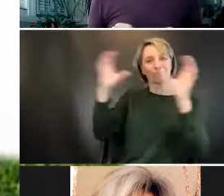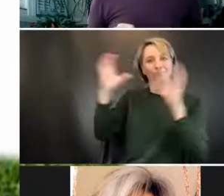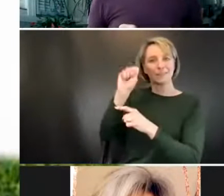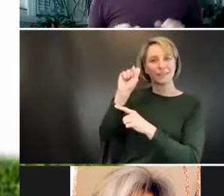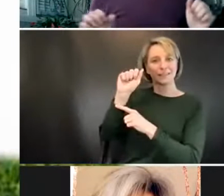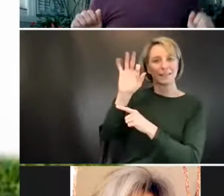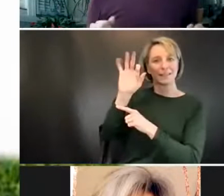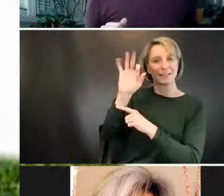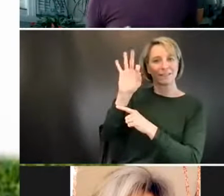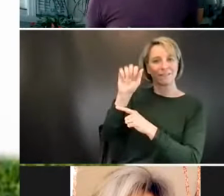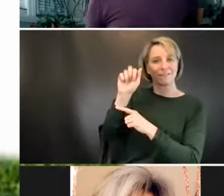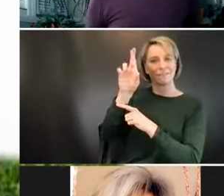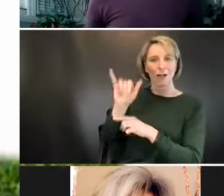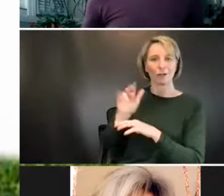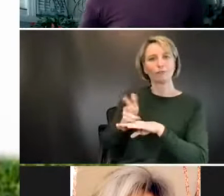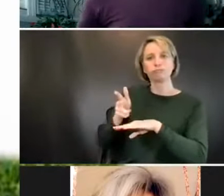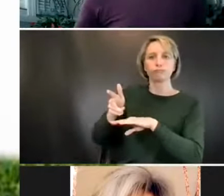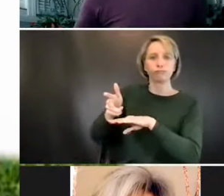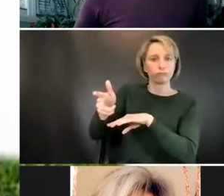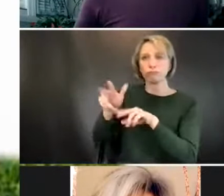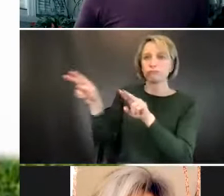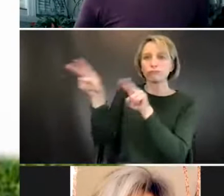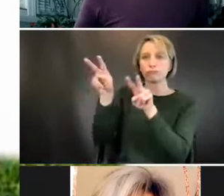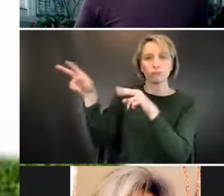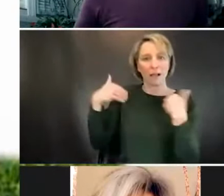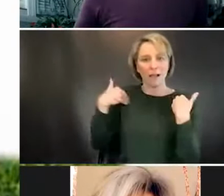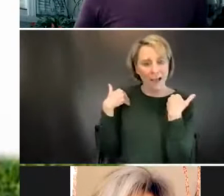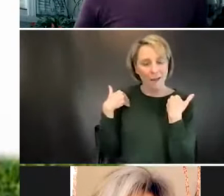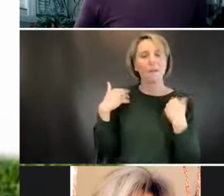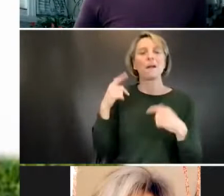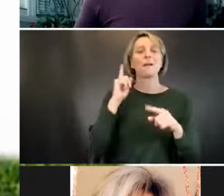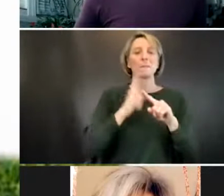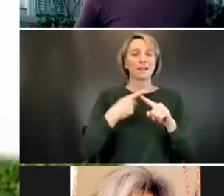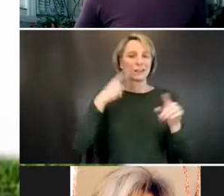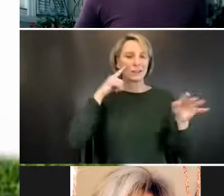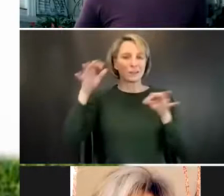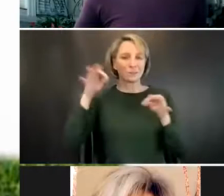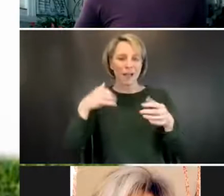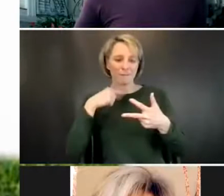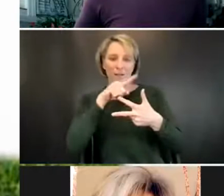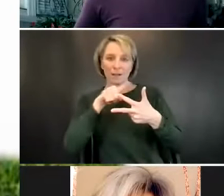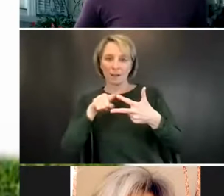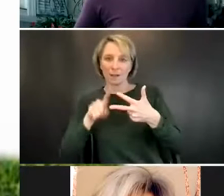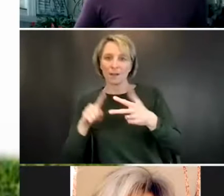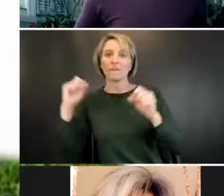responses down. I'm going to wait a moment and see if there's any questions or comments about that.